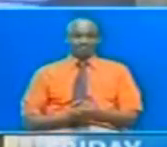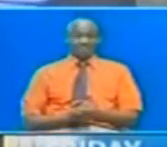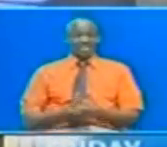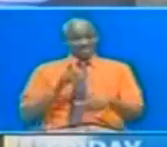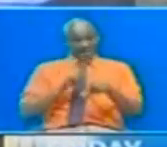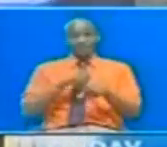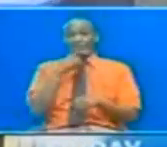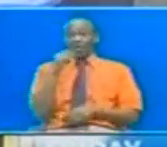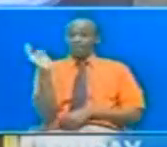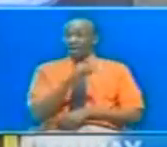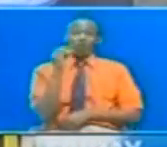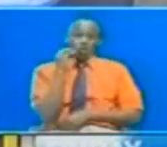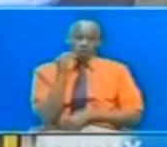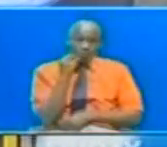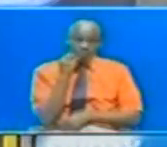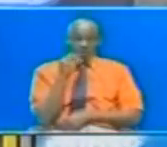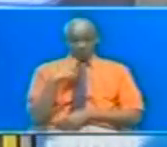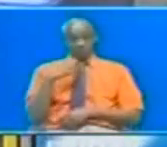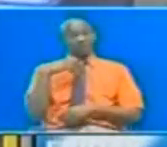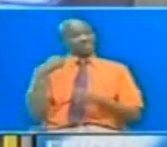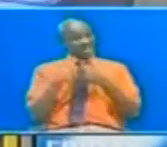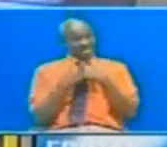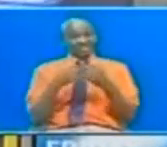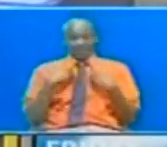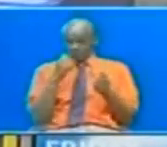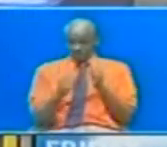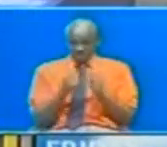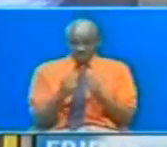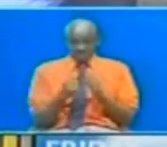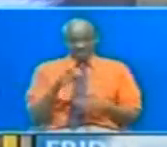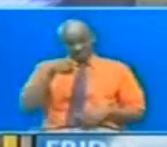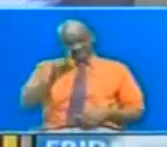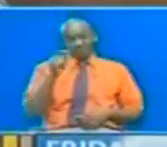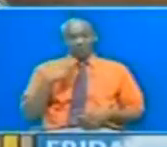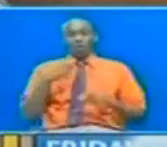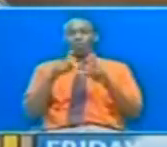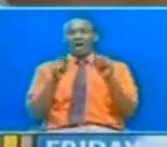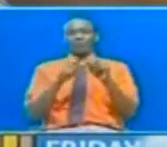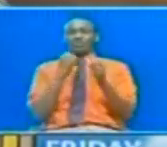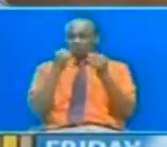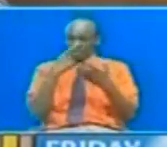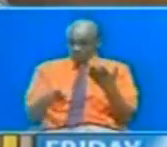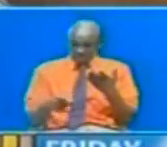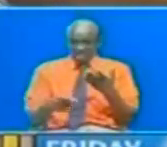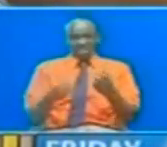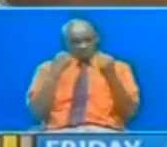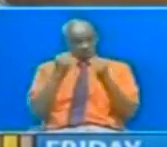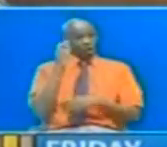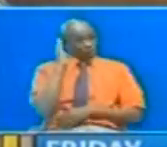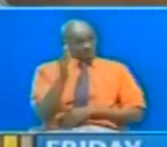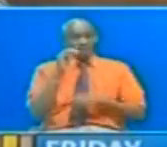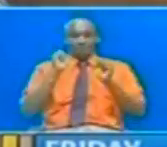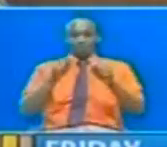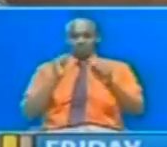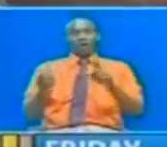Milton returns back home to prepare for the next challenge, in him reverberates the powerful message that with a strong will, one can soar